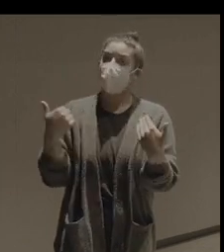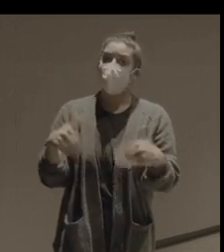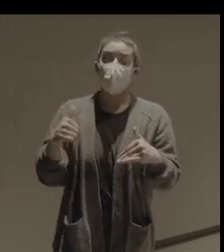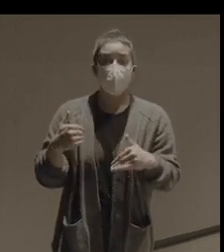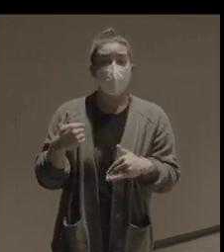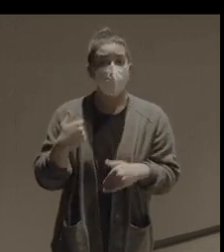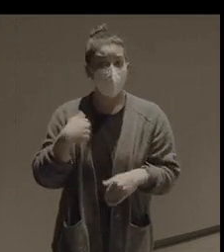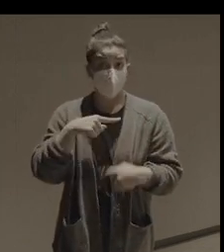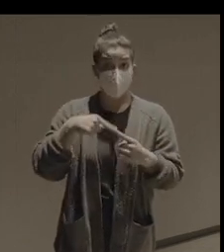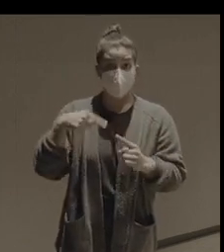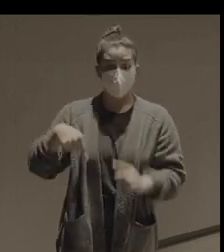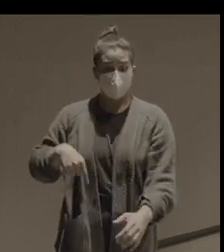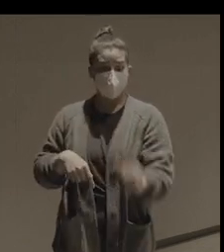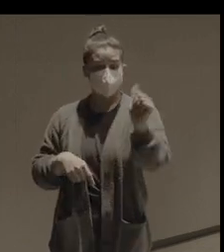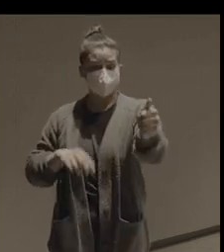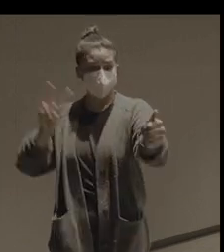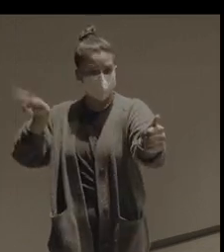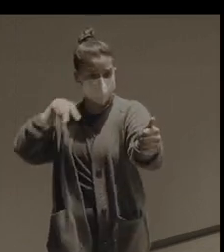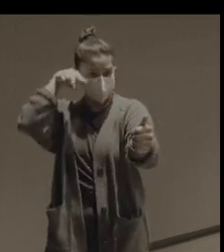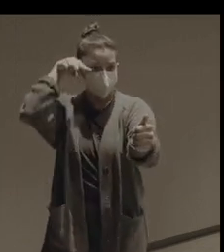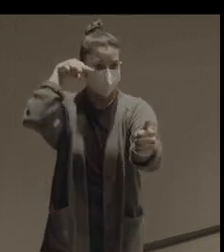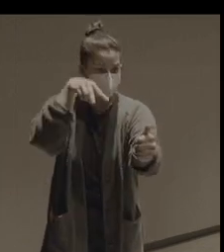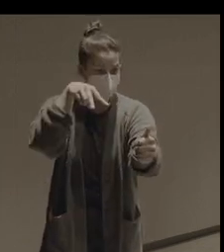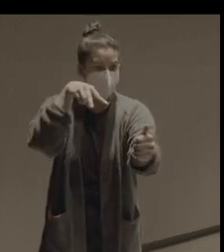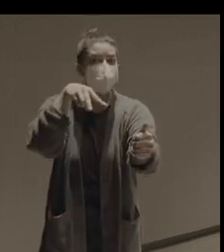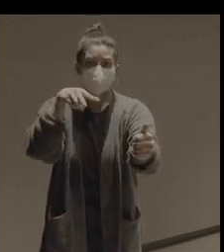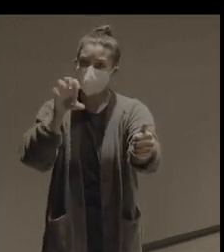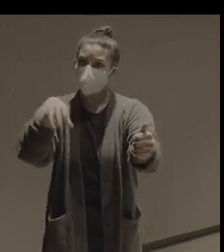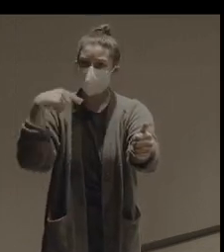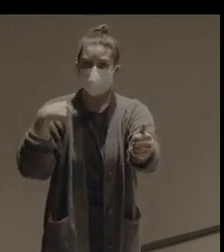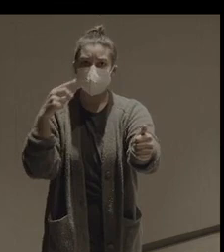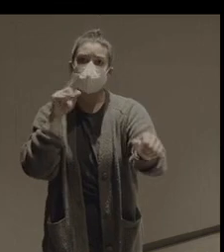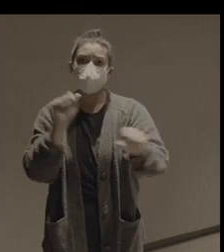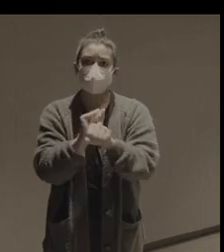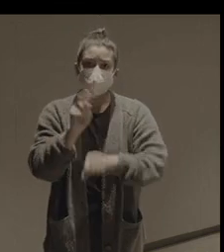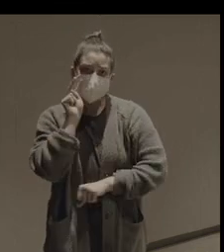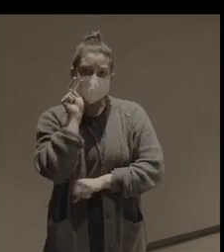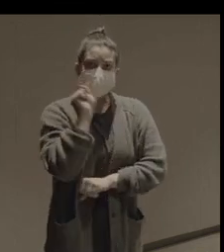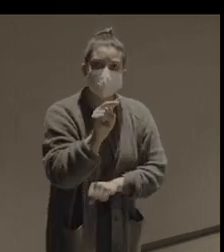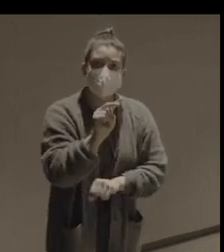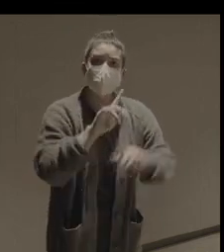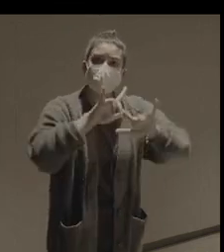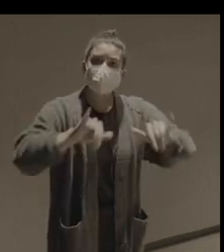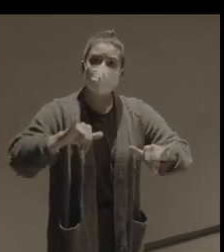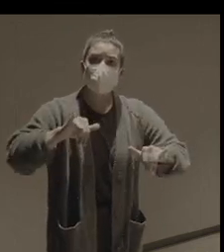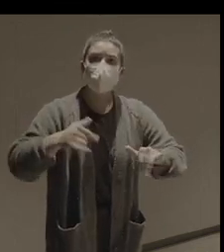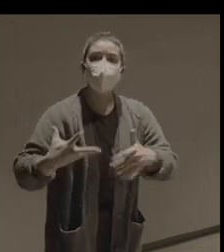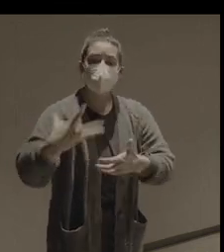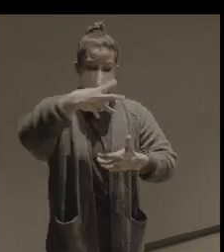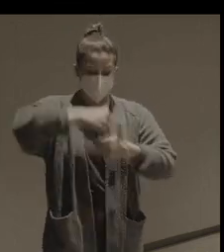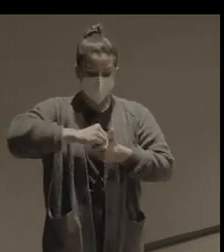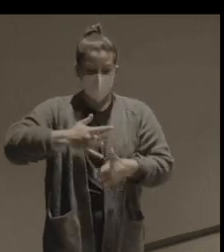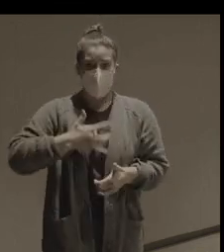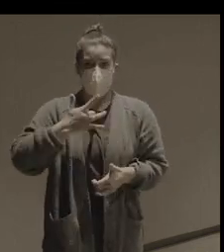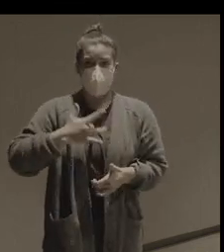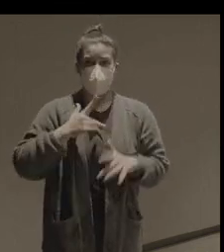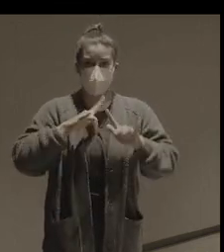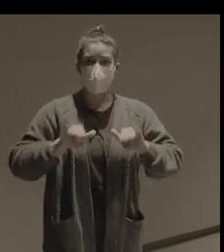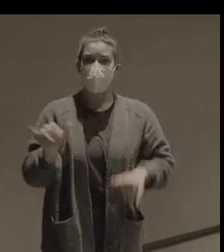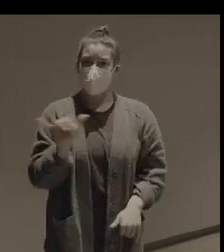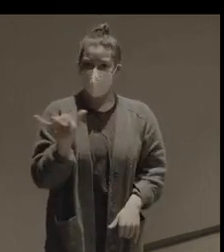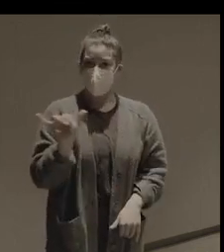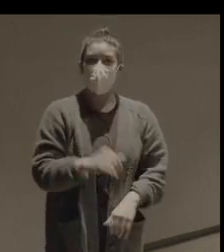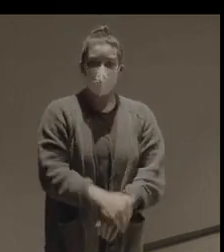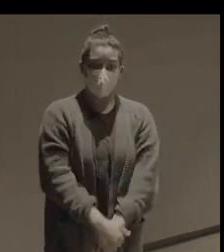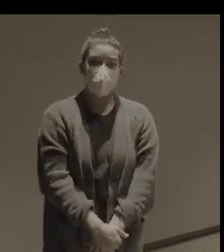them. Capturing and realizing in many ways what the Transcendental Painting Group, which predates the light and space movement by a